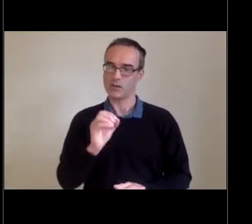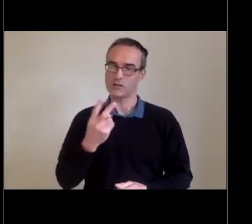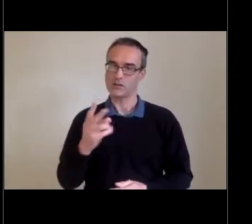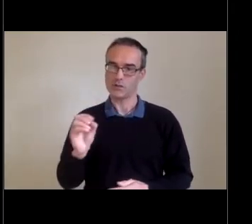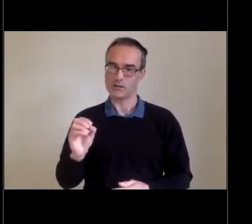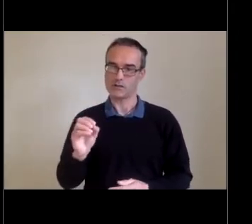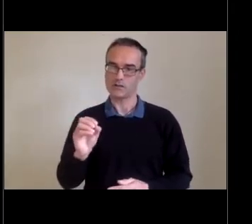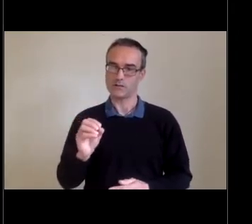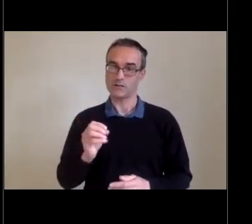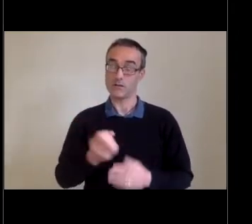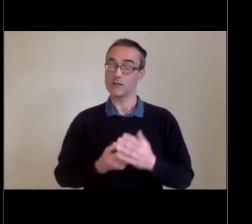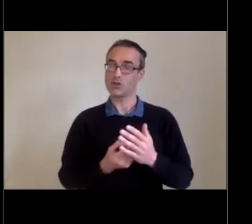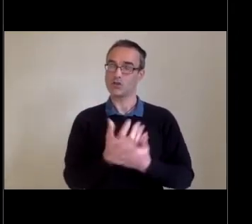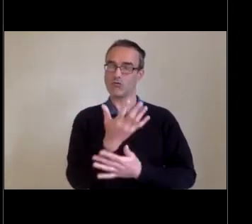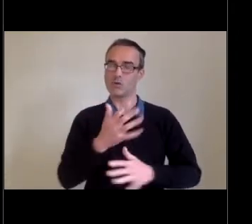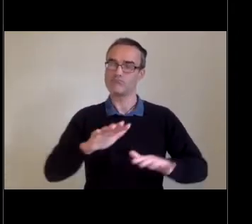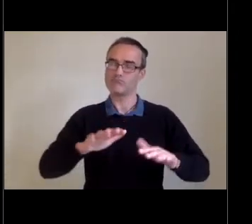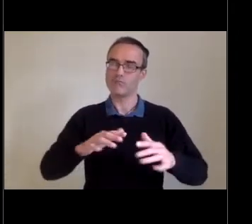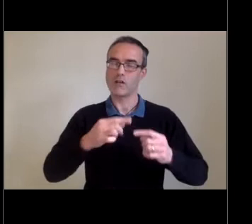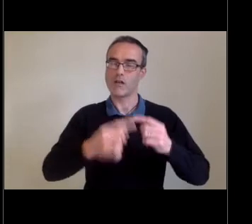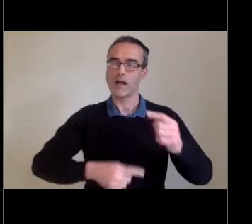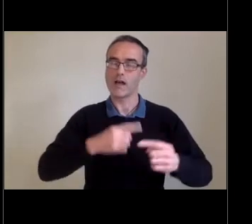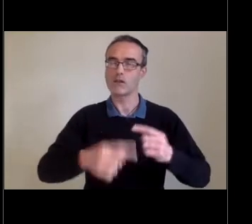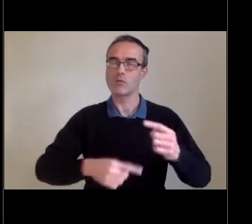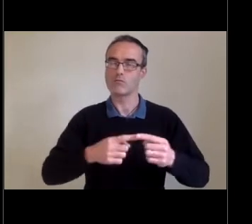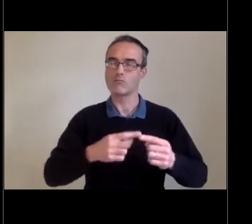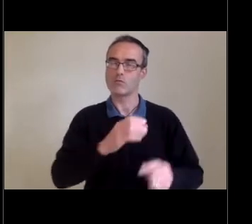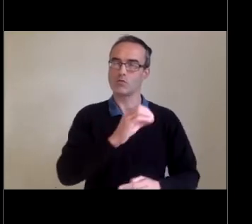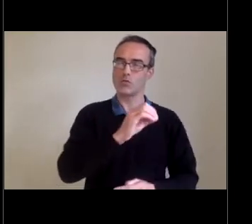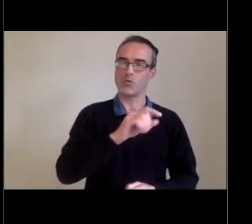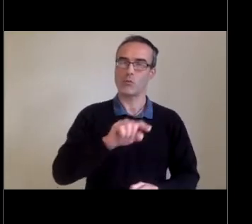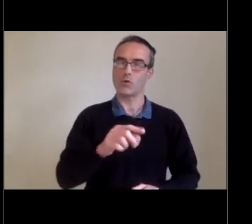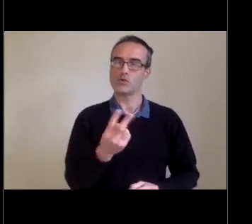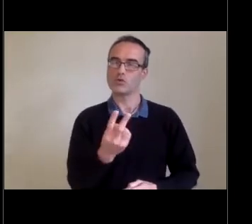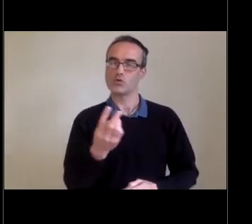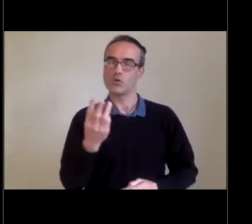average rate of 23%.